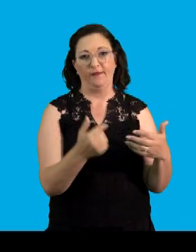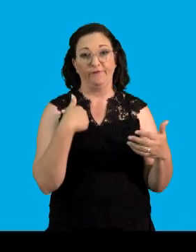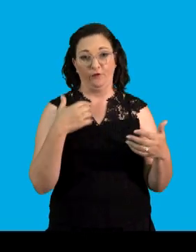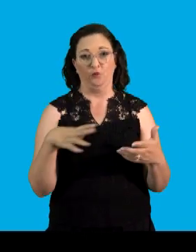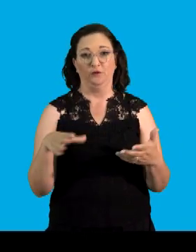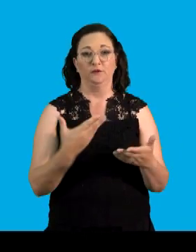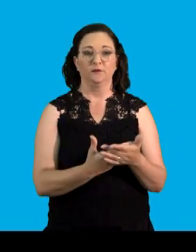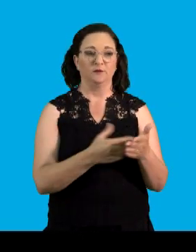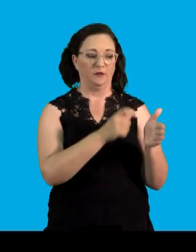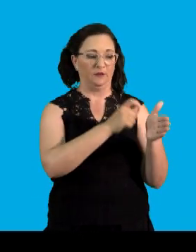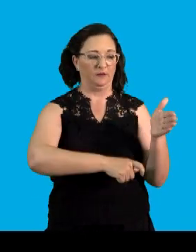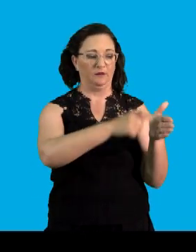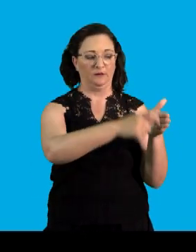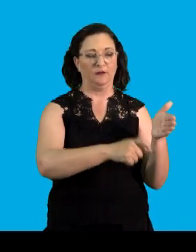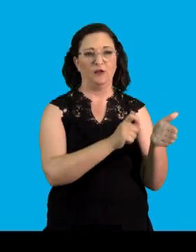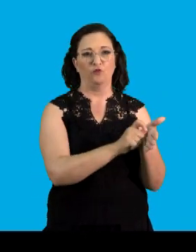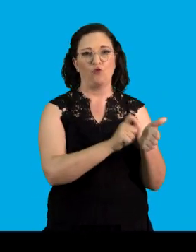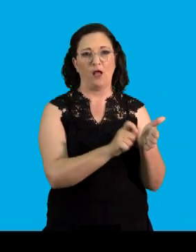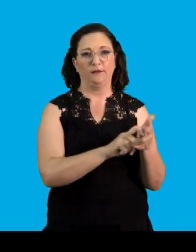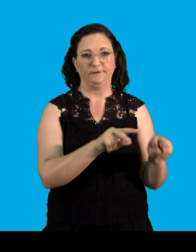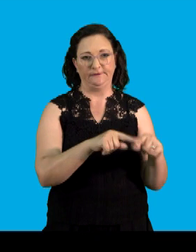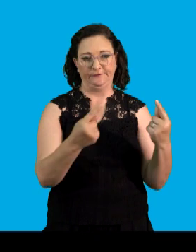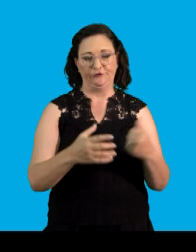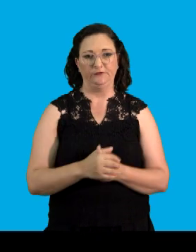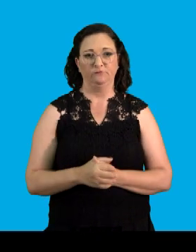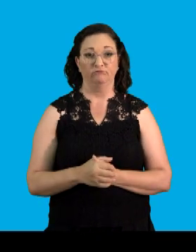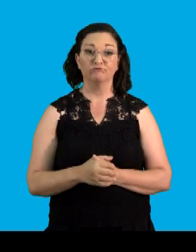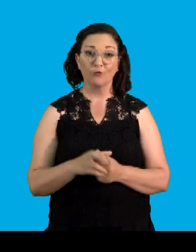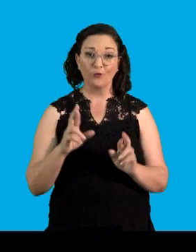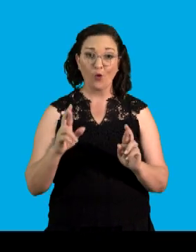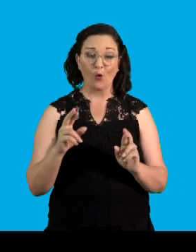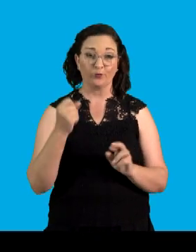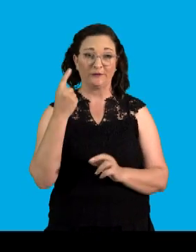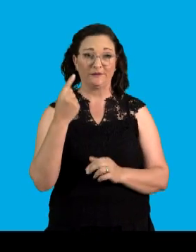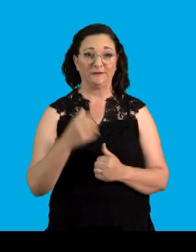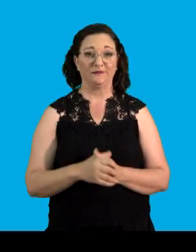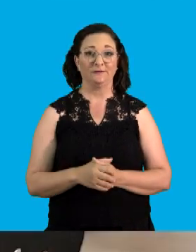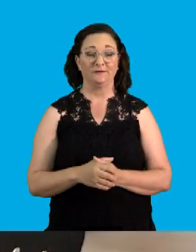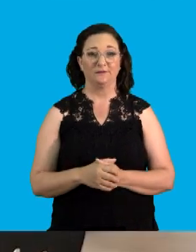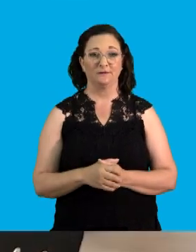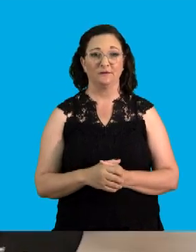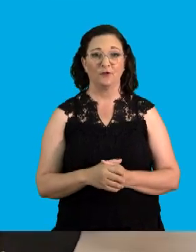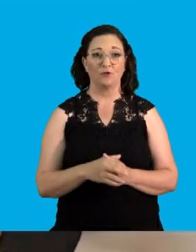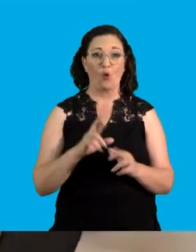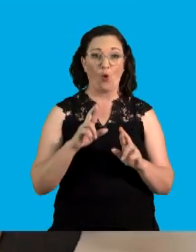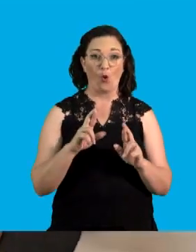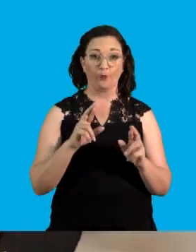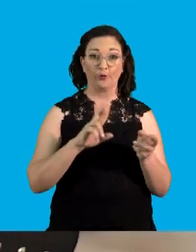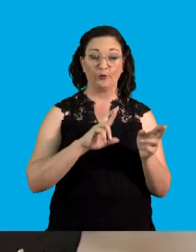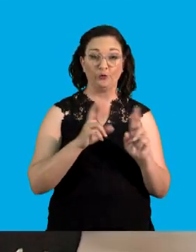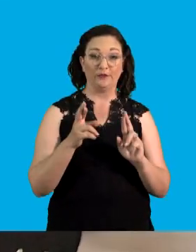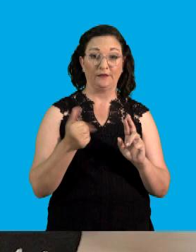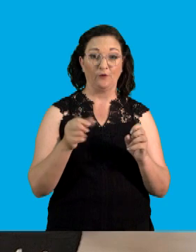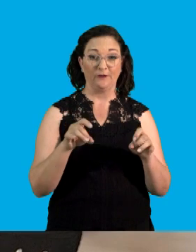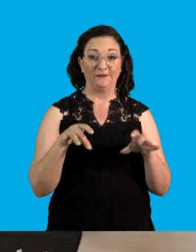to, and then you write the differences on both sides. I hope you understand. I hope you are ready